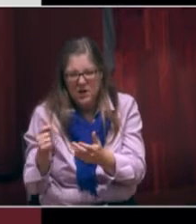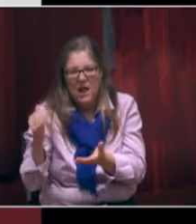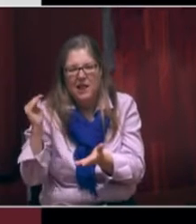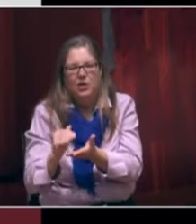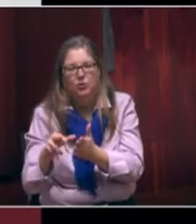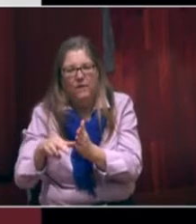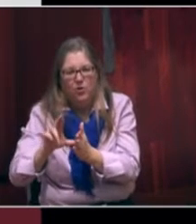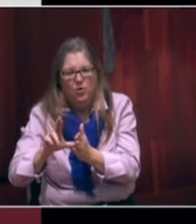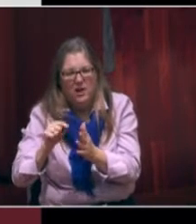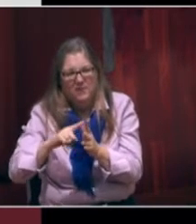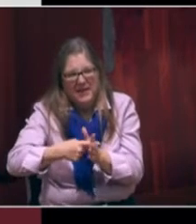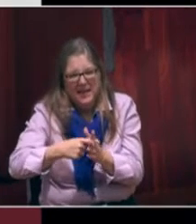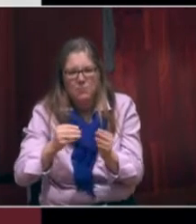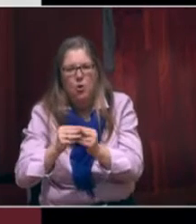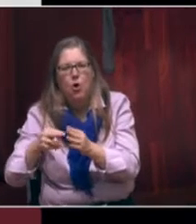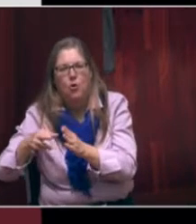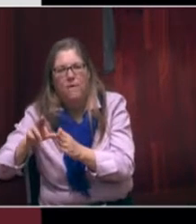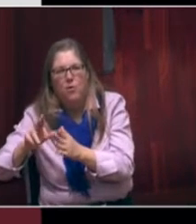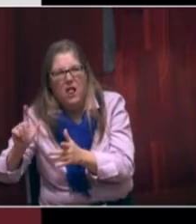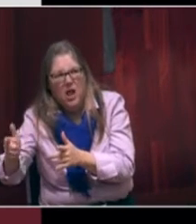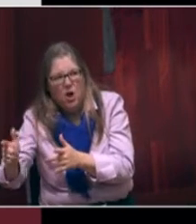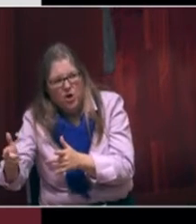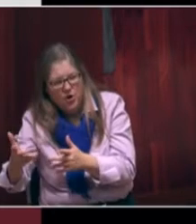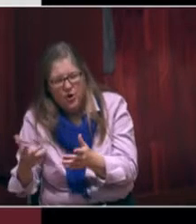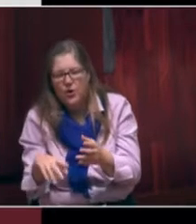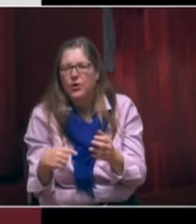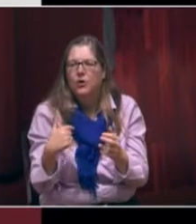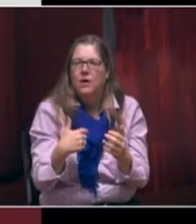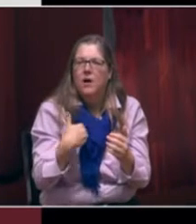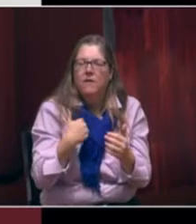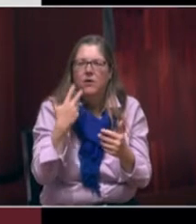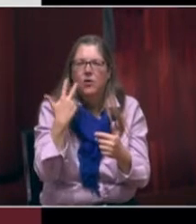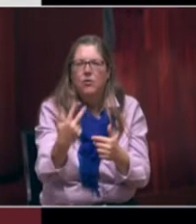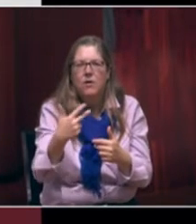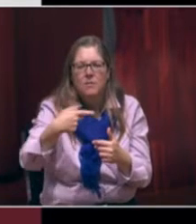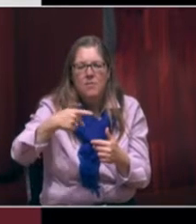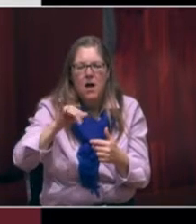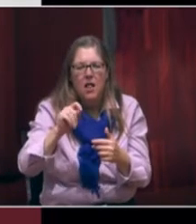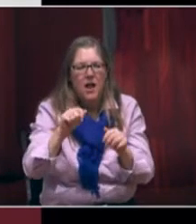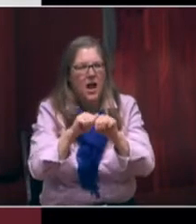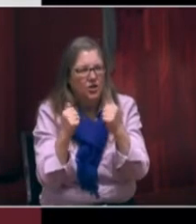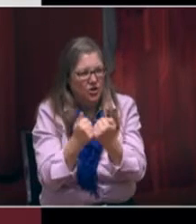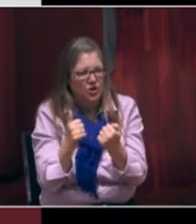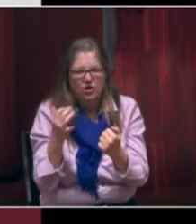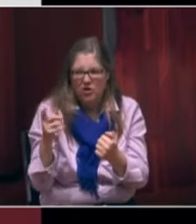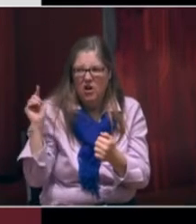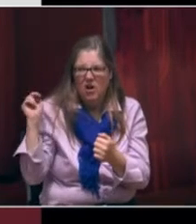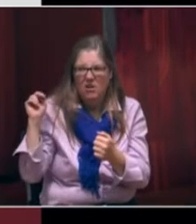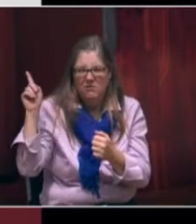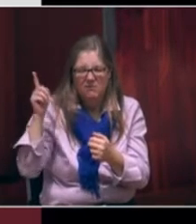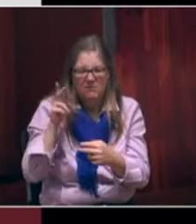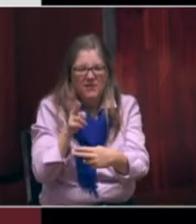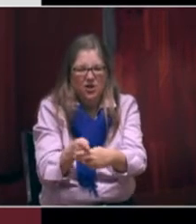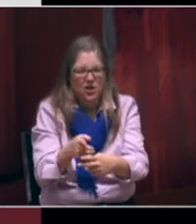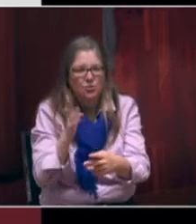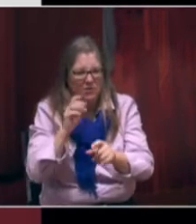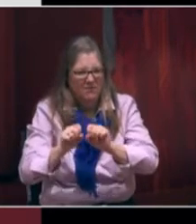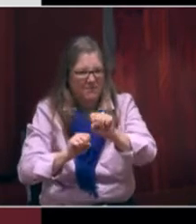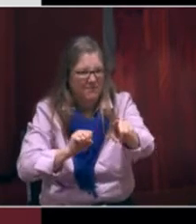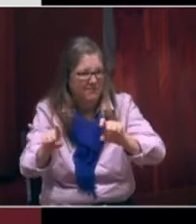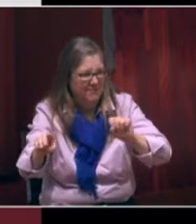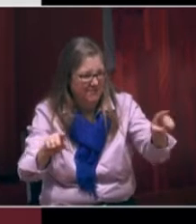review at the front end and more review at the back end. We've got 3 pilot agencies John mentioned. They're going to receive their notices in